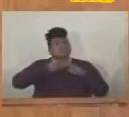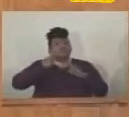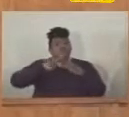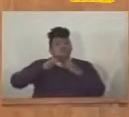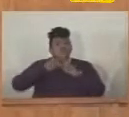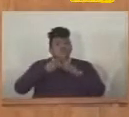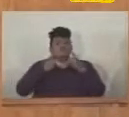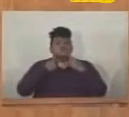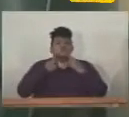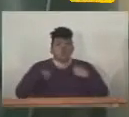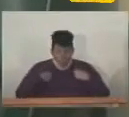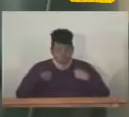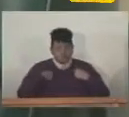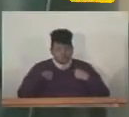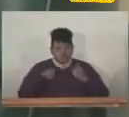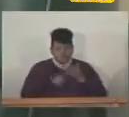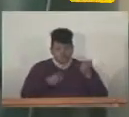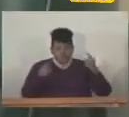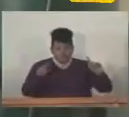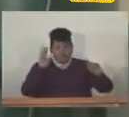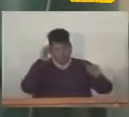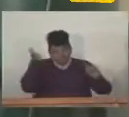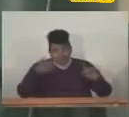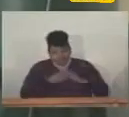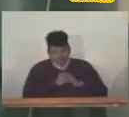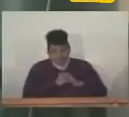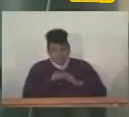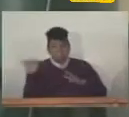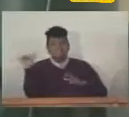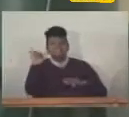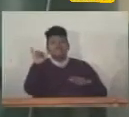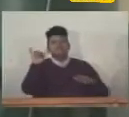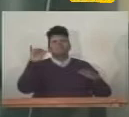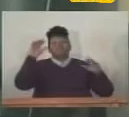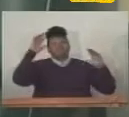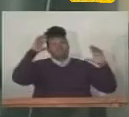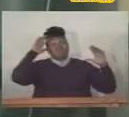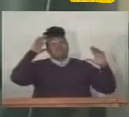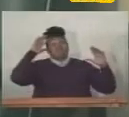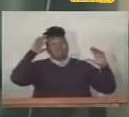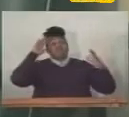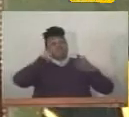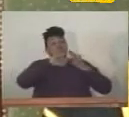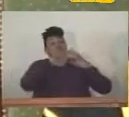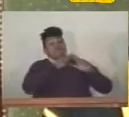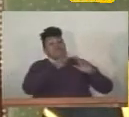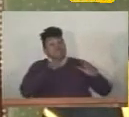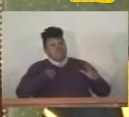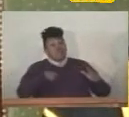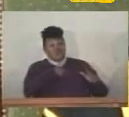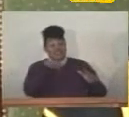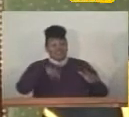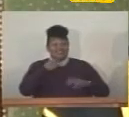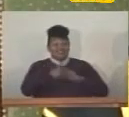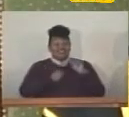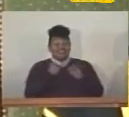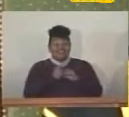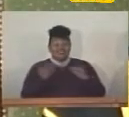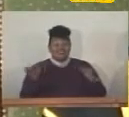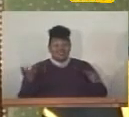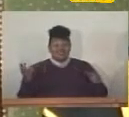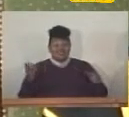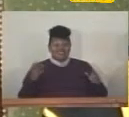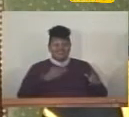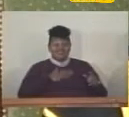numbers told us where we were going. Just as Mr. President, the numbers are telling us this year.